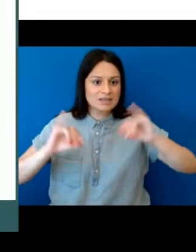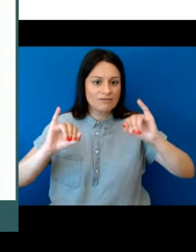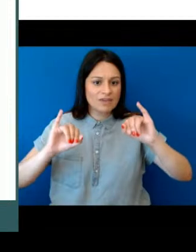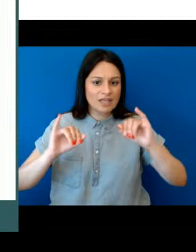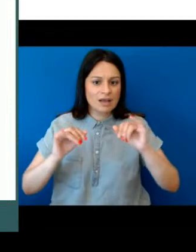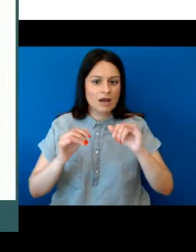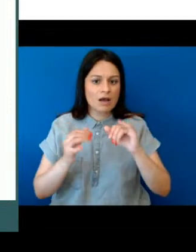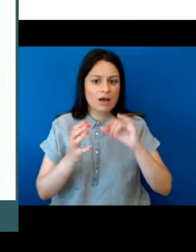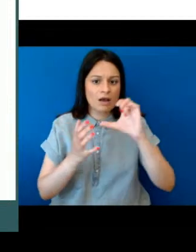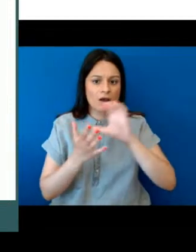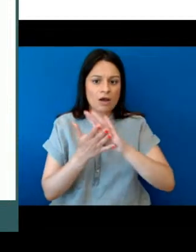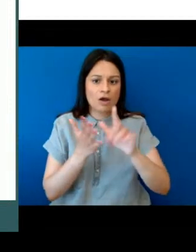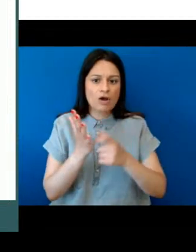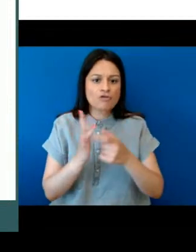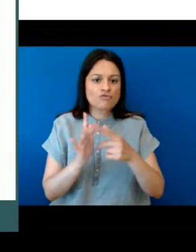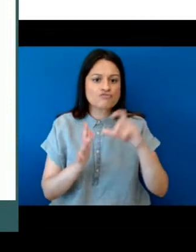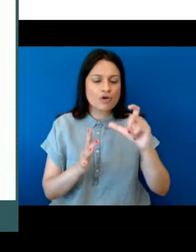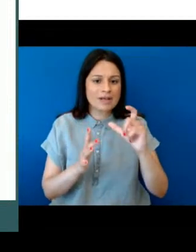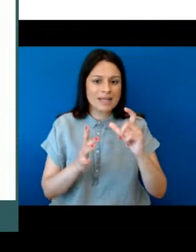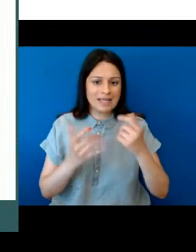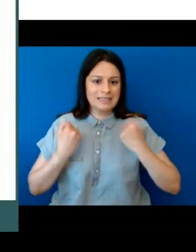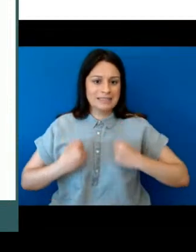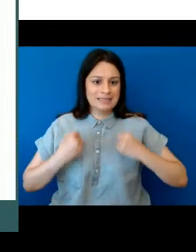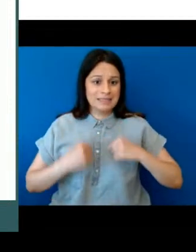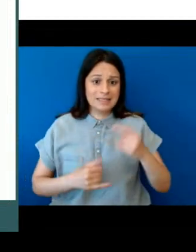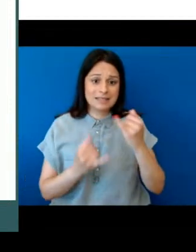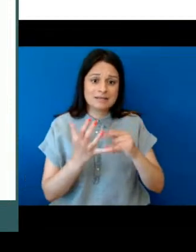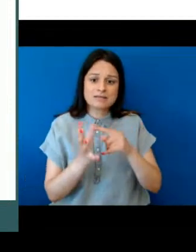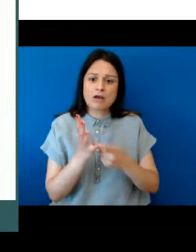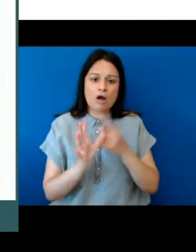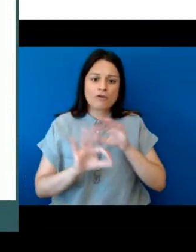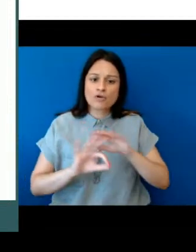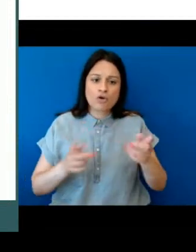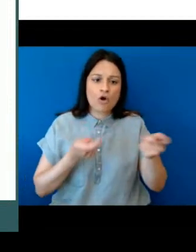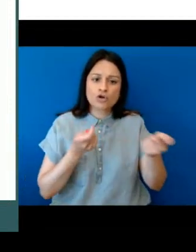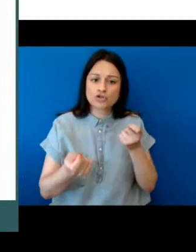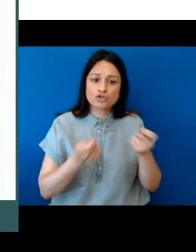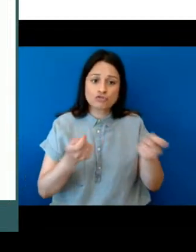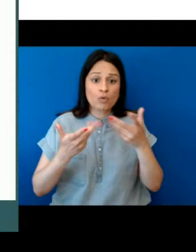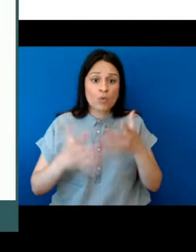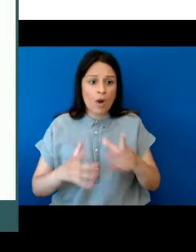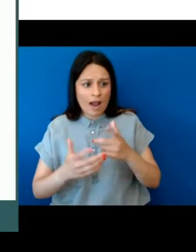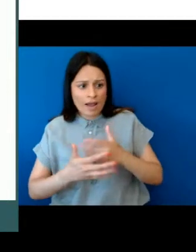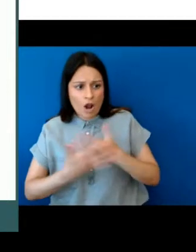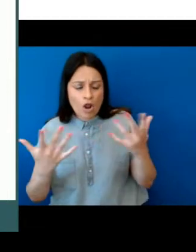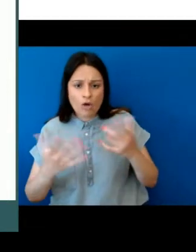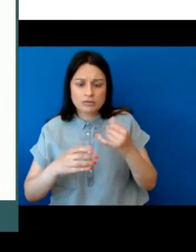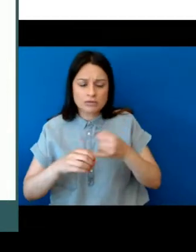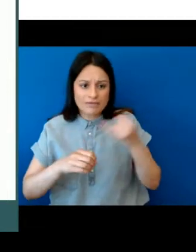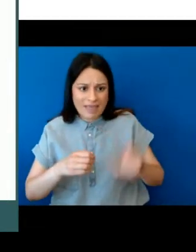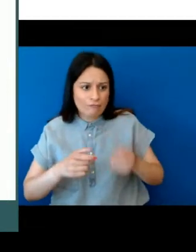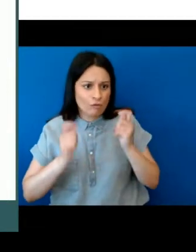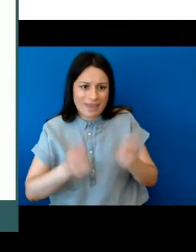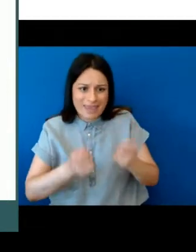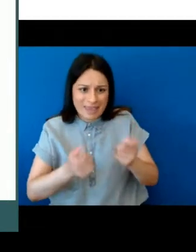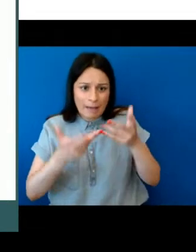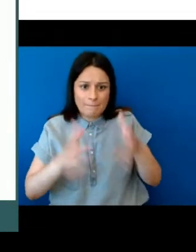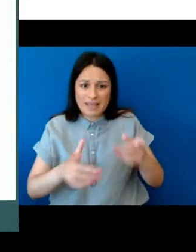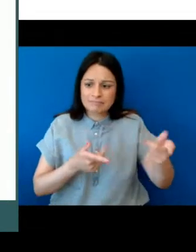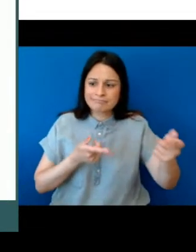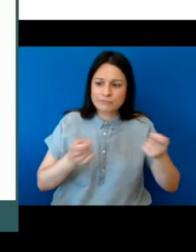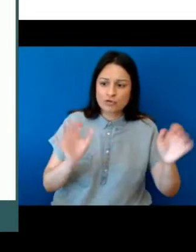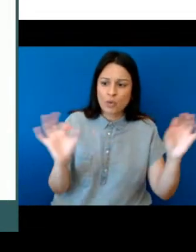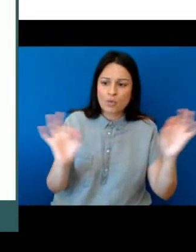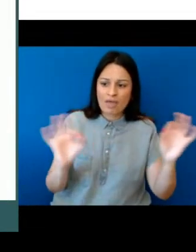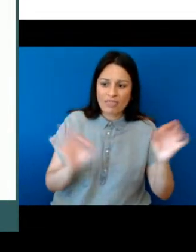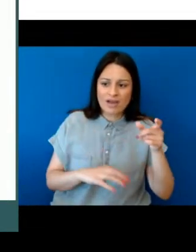of those patients inadequately controlled despite adequate pharmacotherapy. And as I mentioned, she is particularly